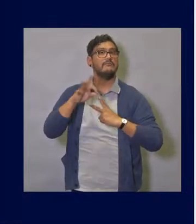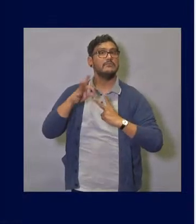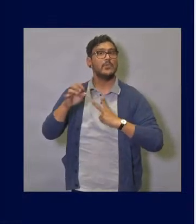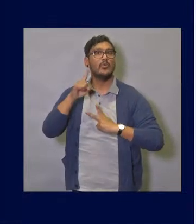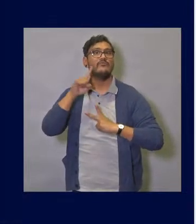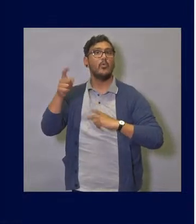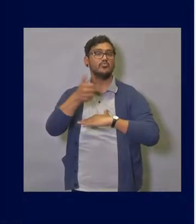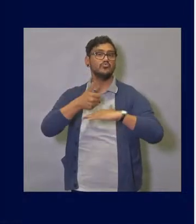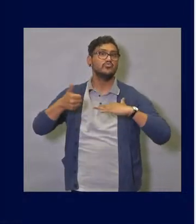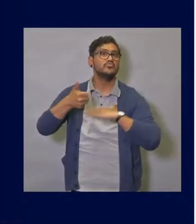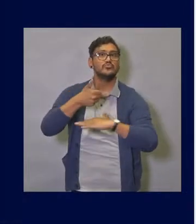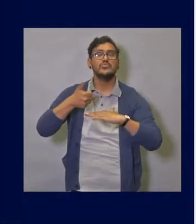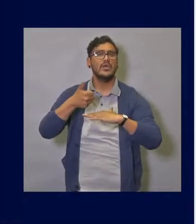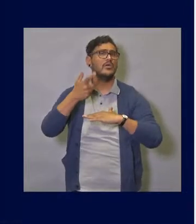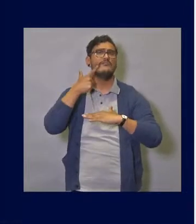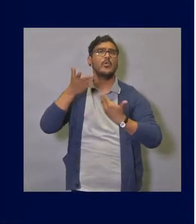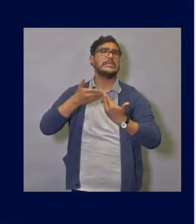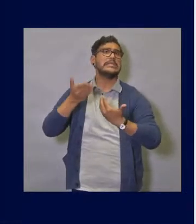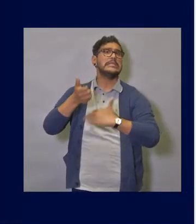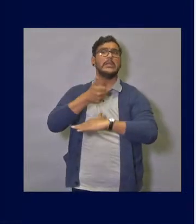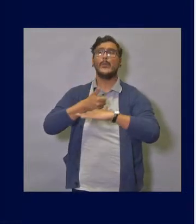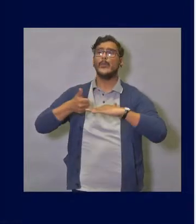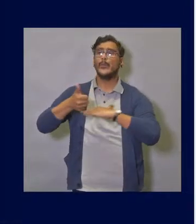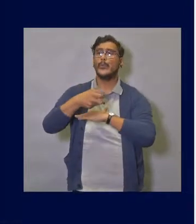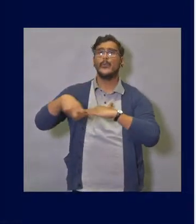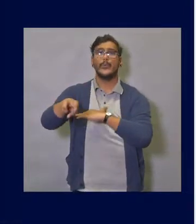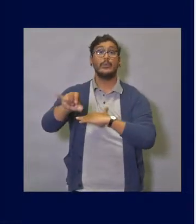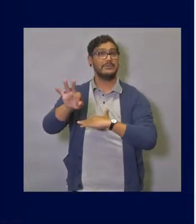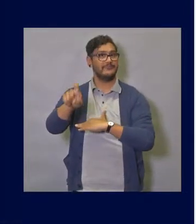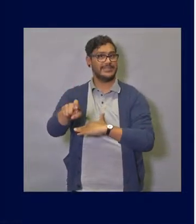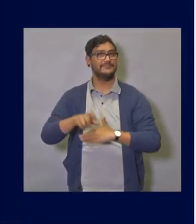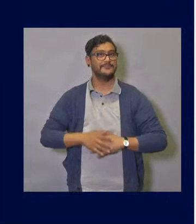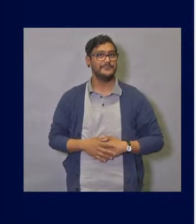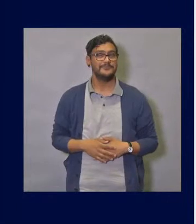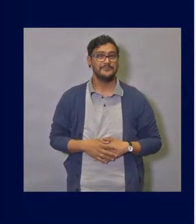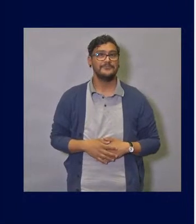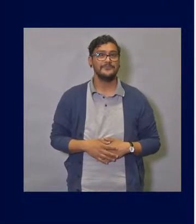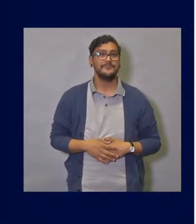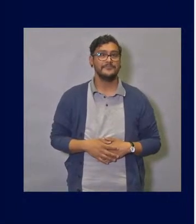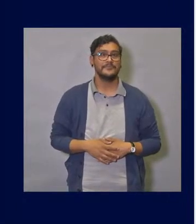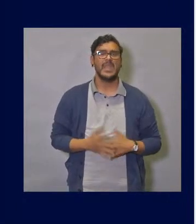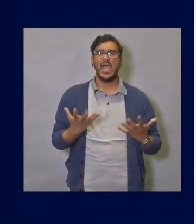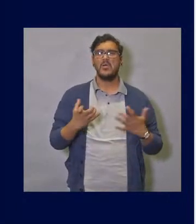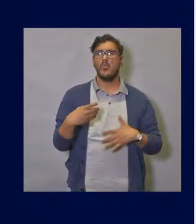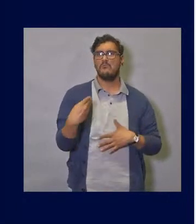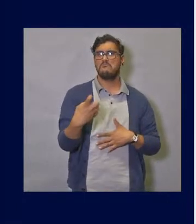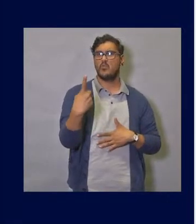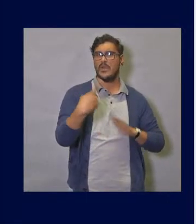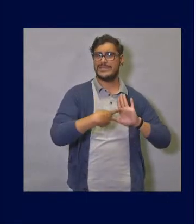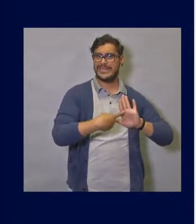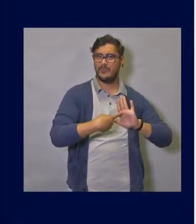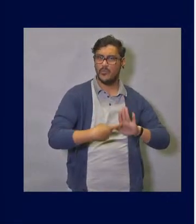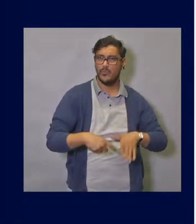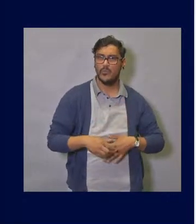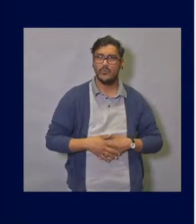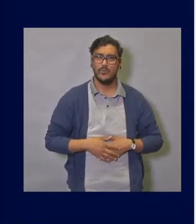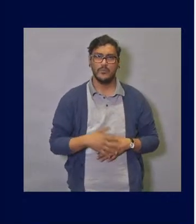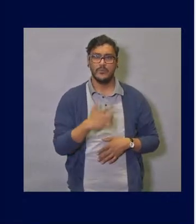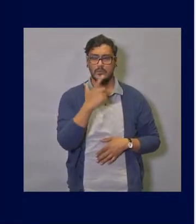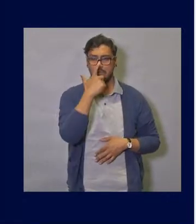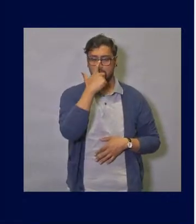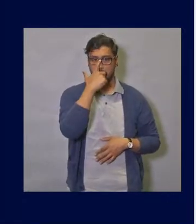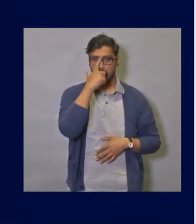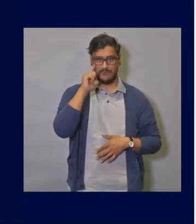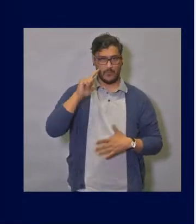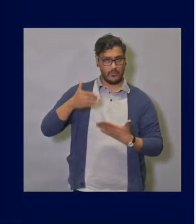to vaccinating sites if they need it. Next slide. I want to give one example of one of the